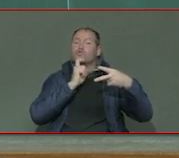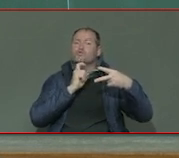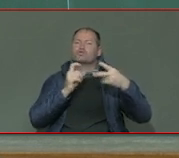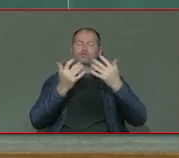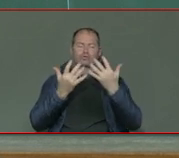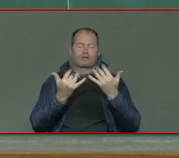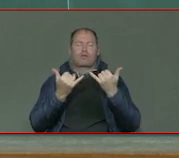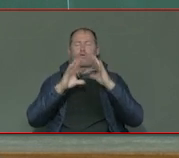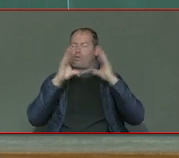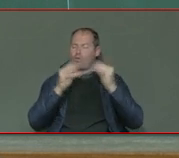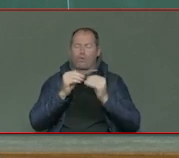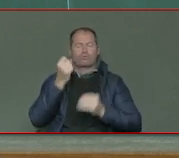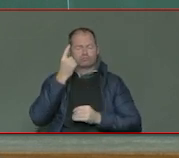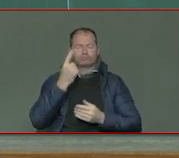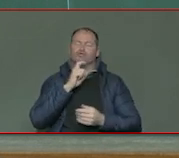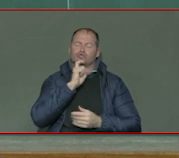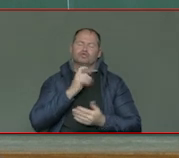everything. Let me explain.